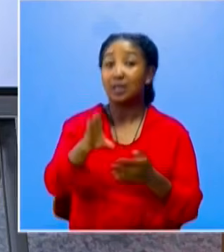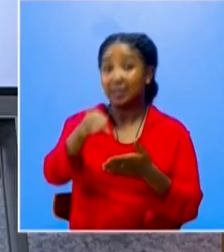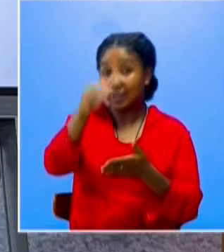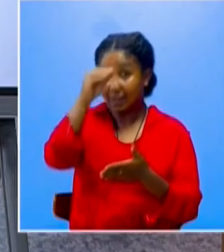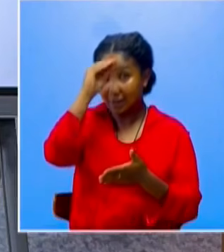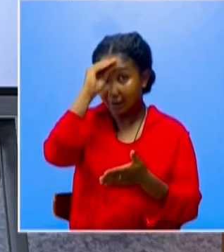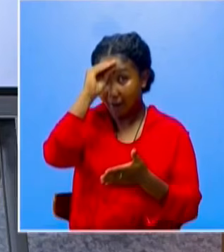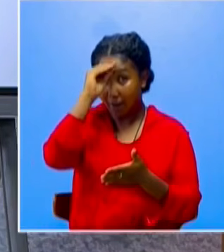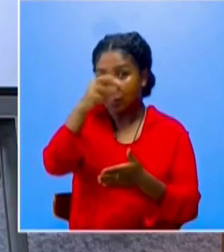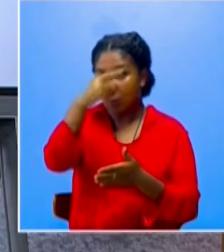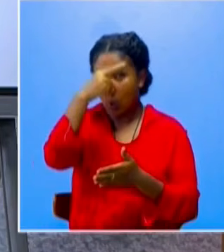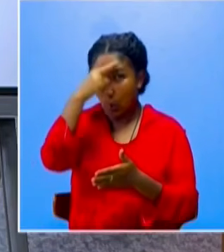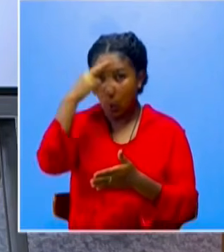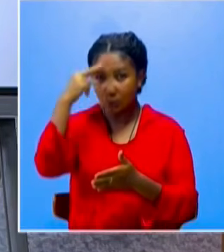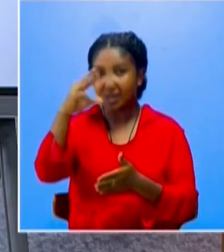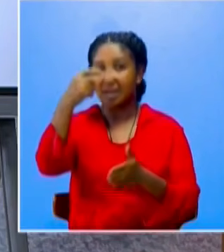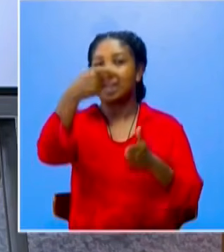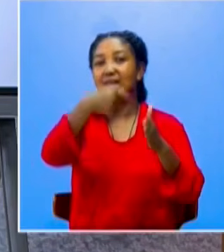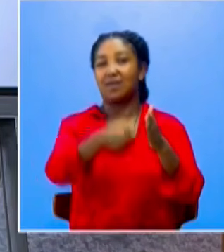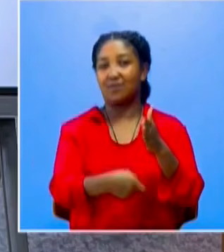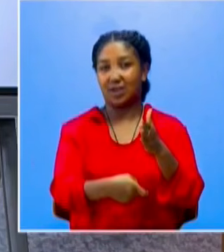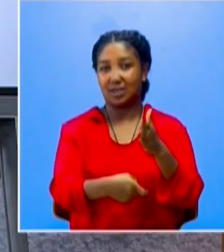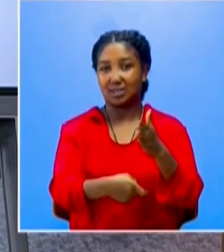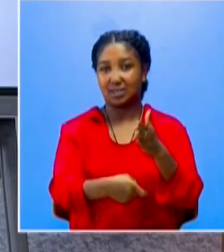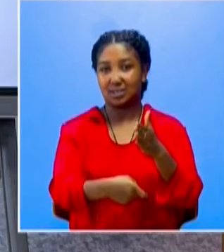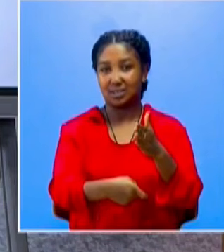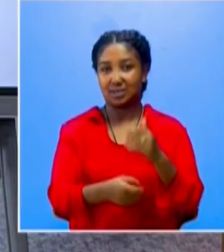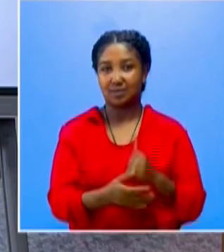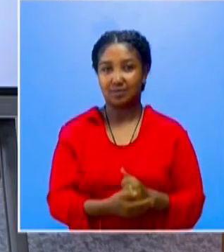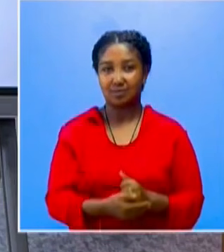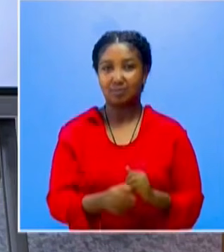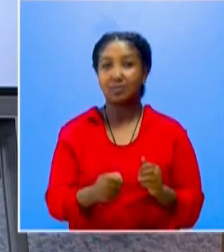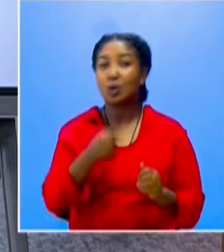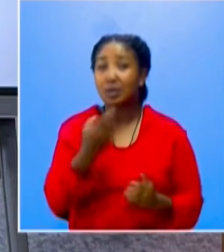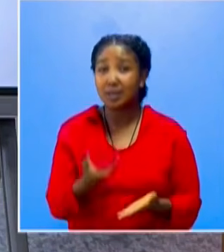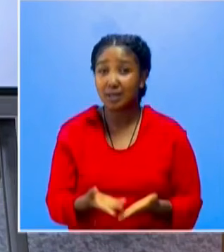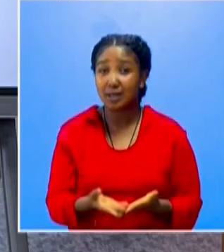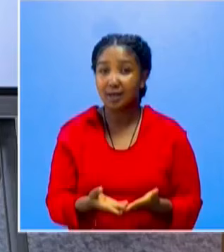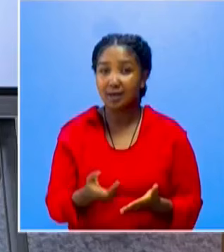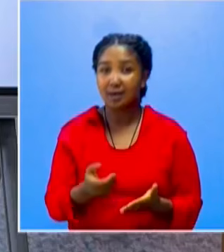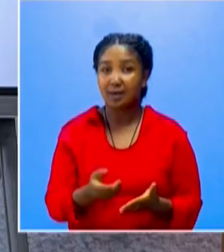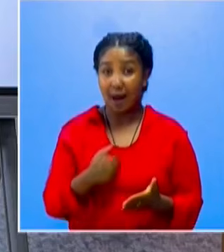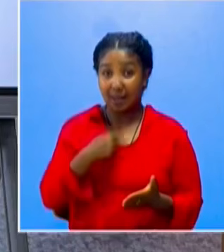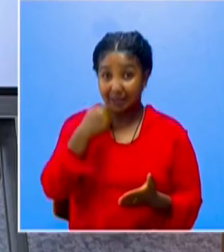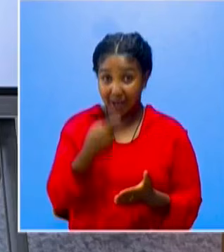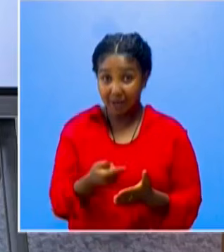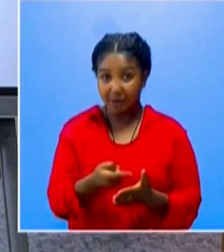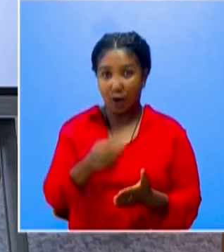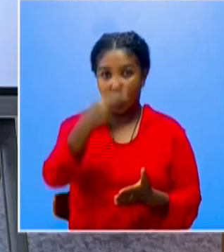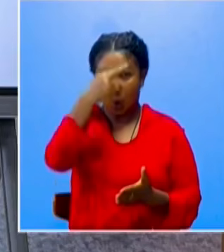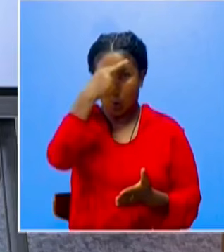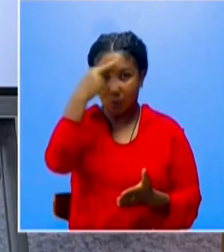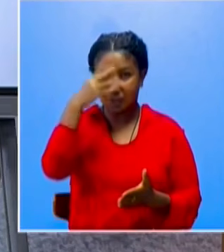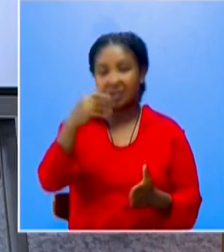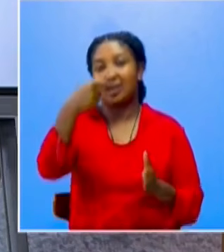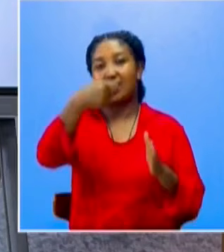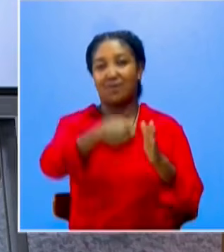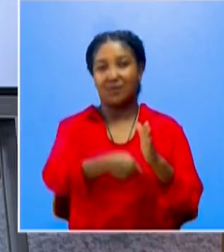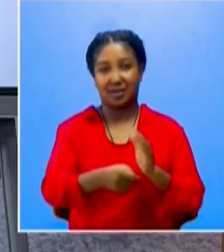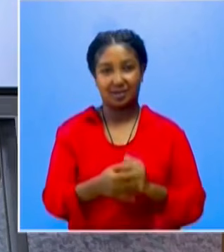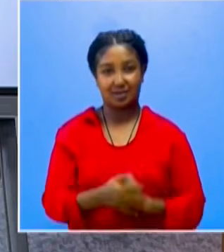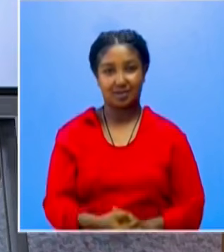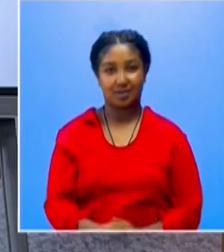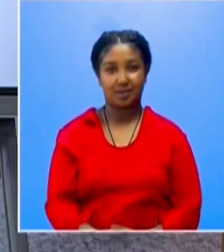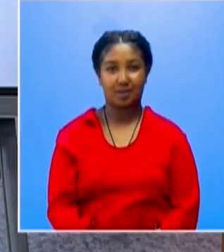see cause and effect. What did I say? I said cause and